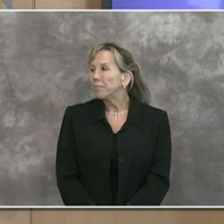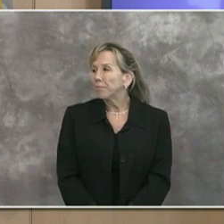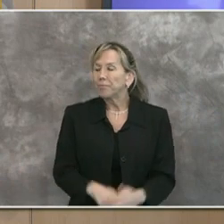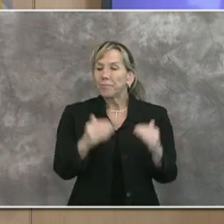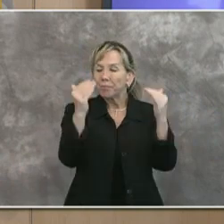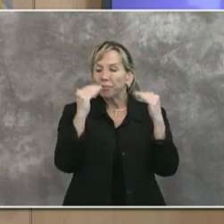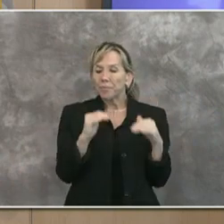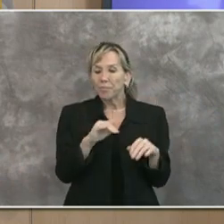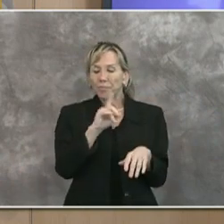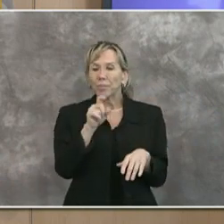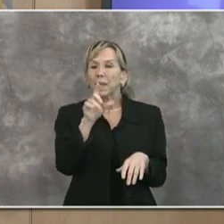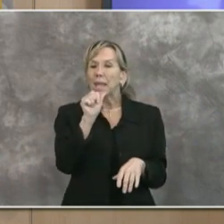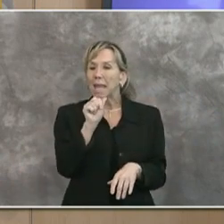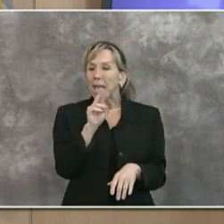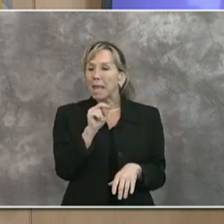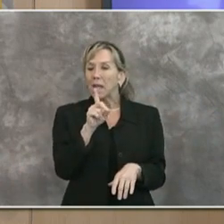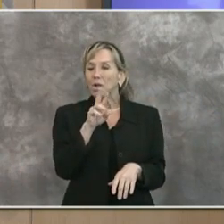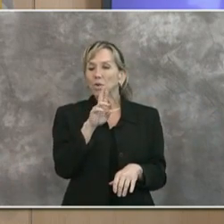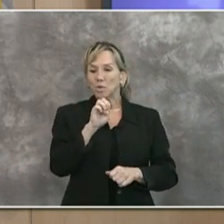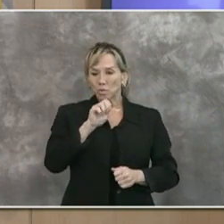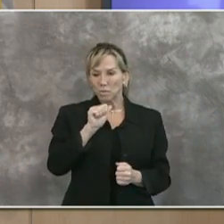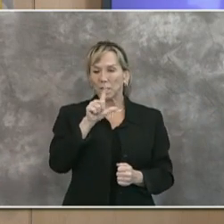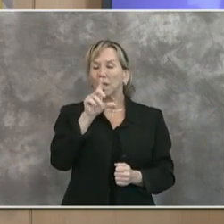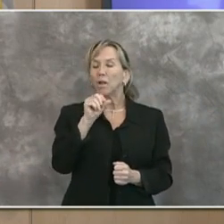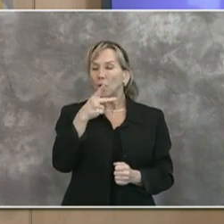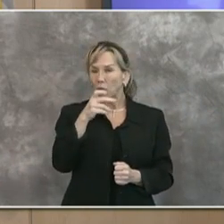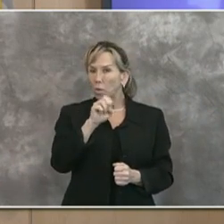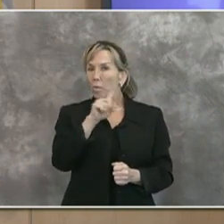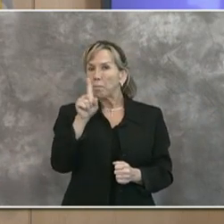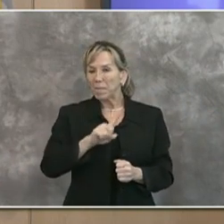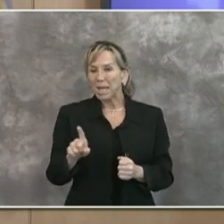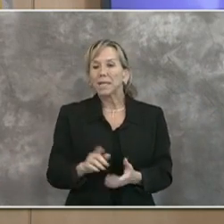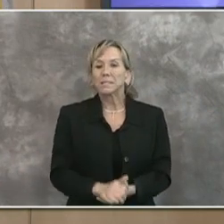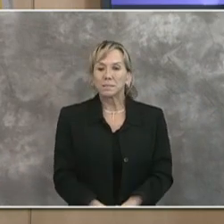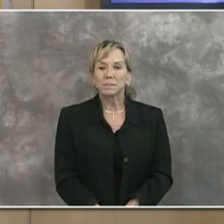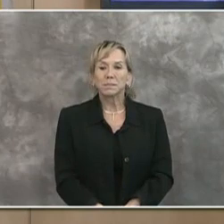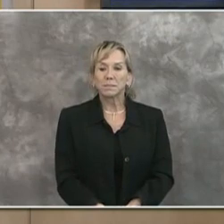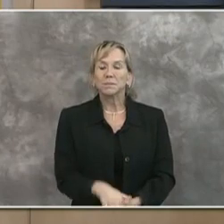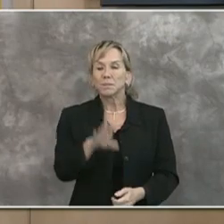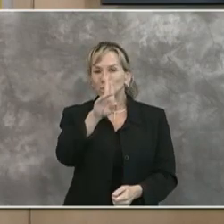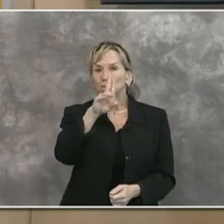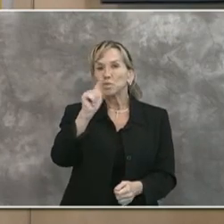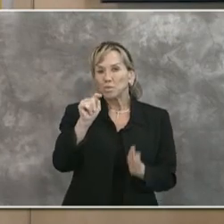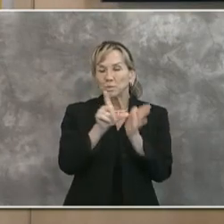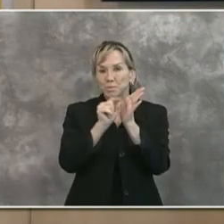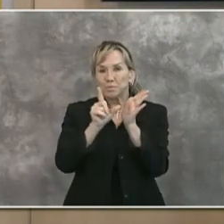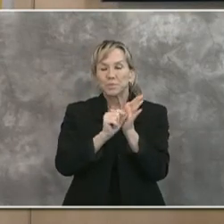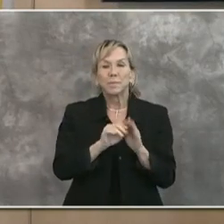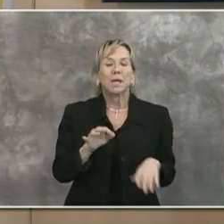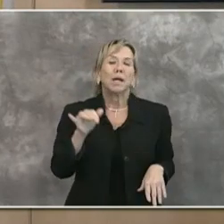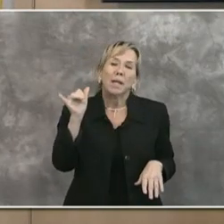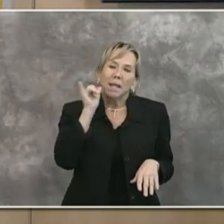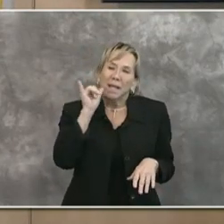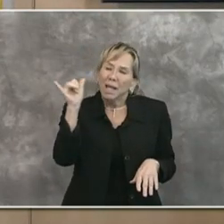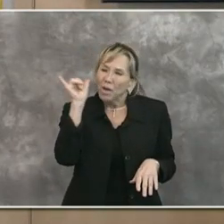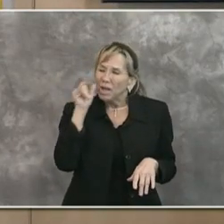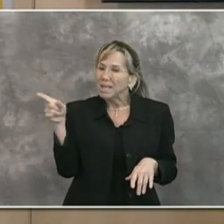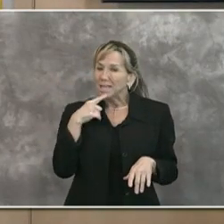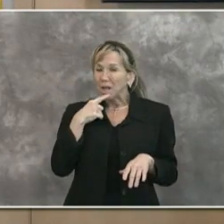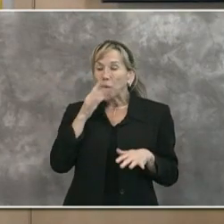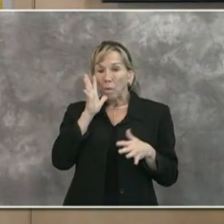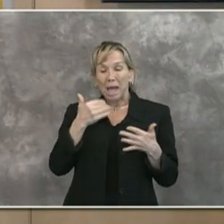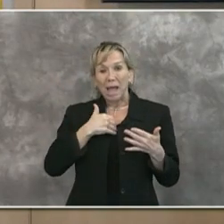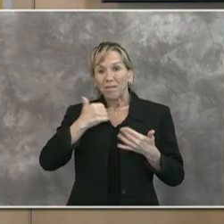from Andrea Lopez Villafana with the Union Tribune. Yesterday it was mentioned that there would be a mobile